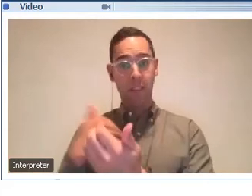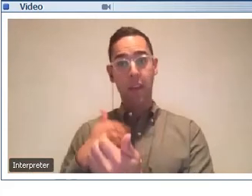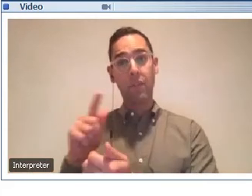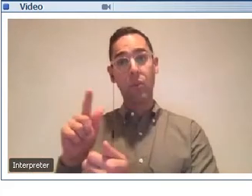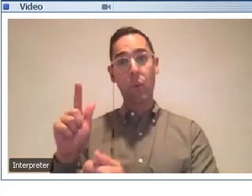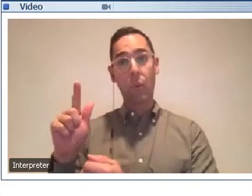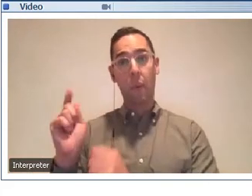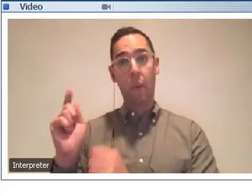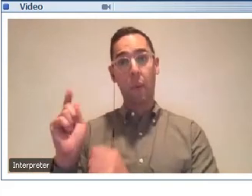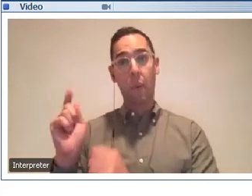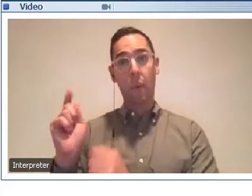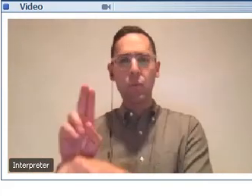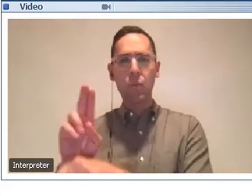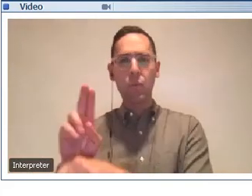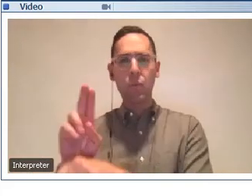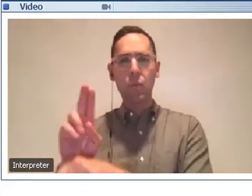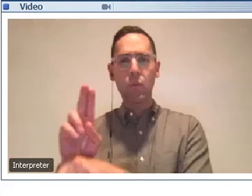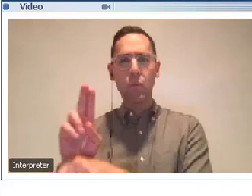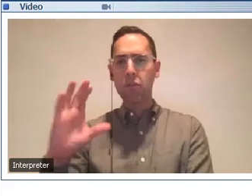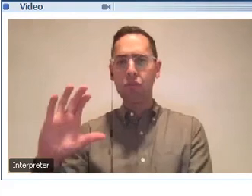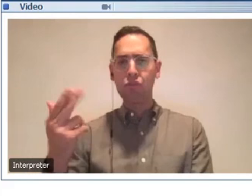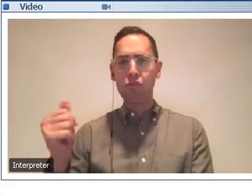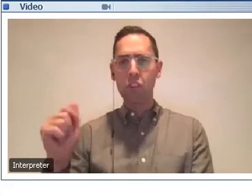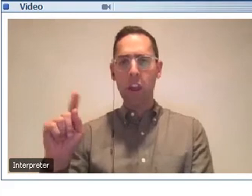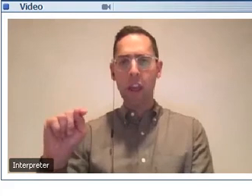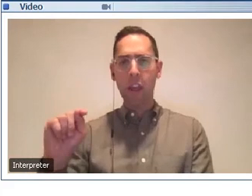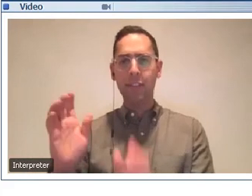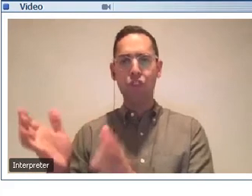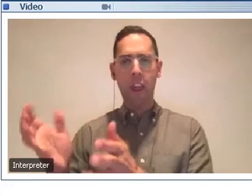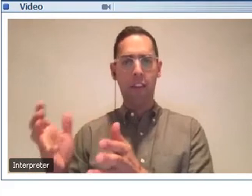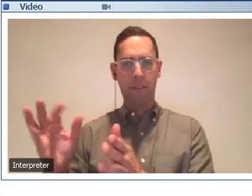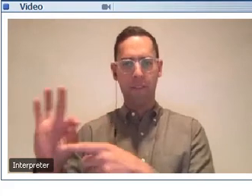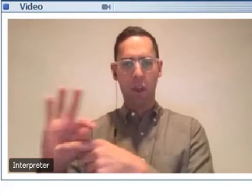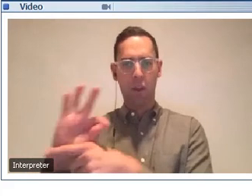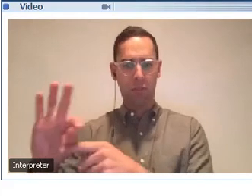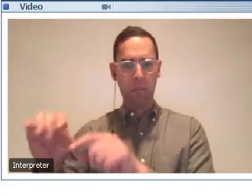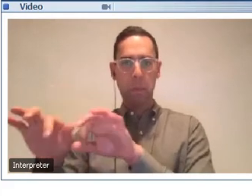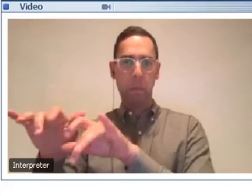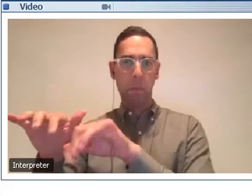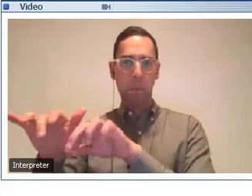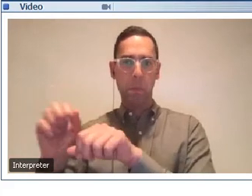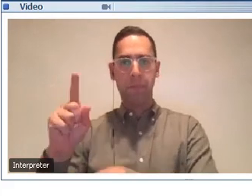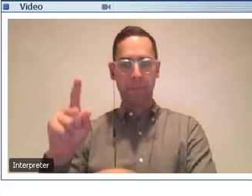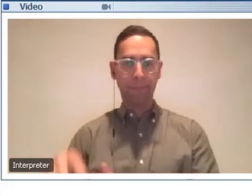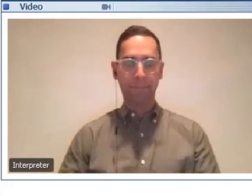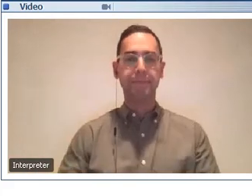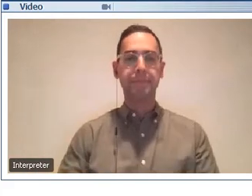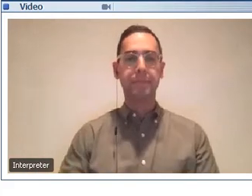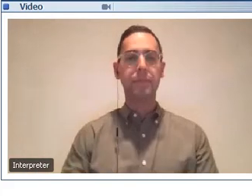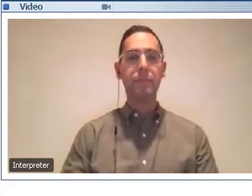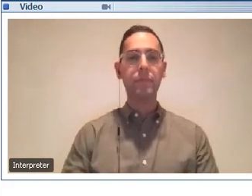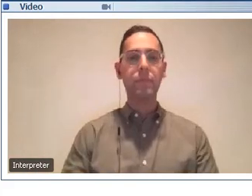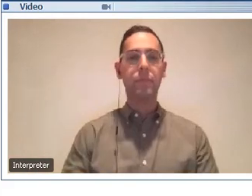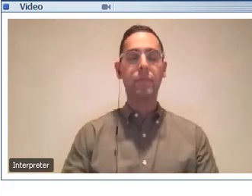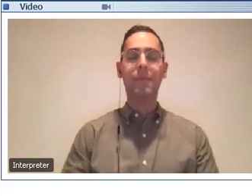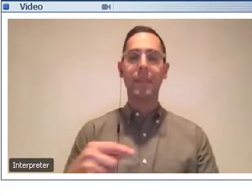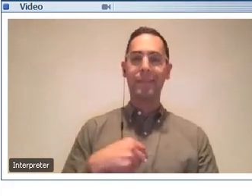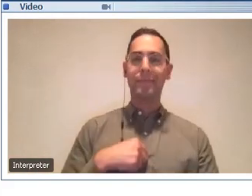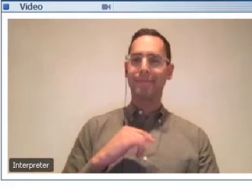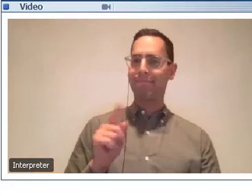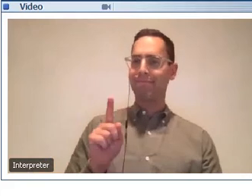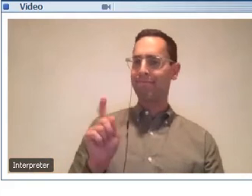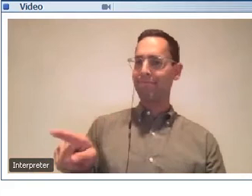the chat feature. I do want to get a question in for Lauren. you know, Lauren, if there